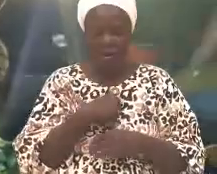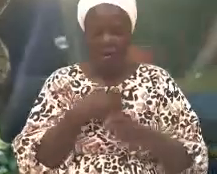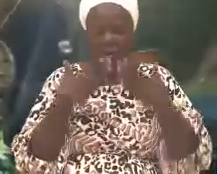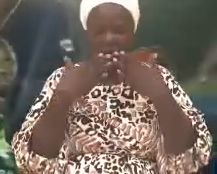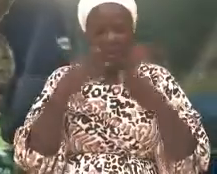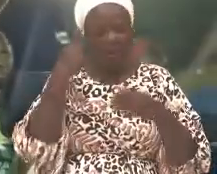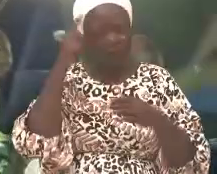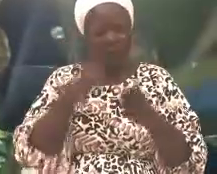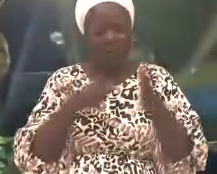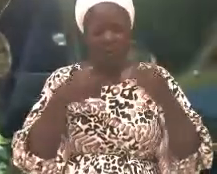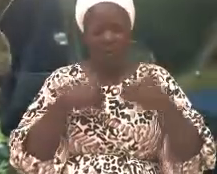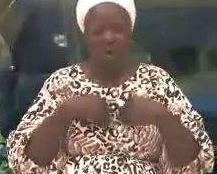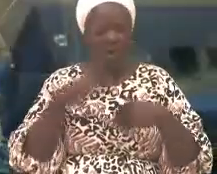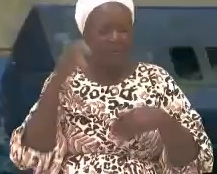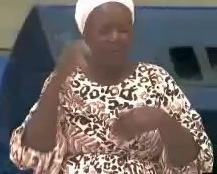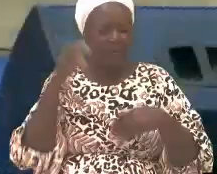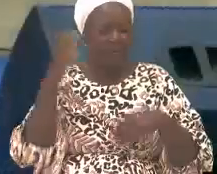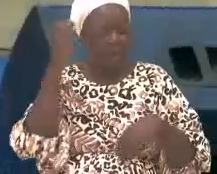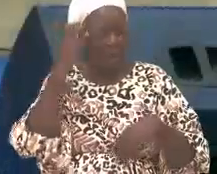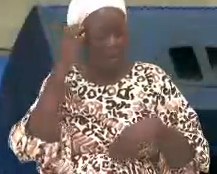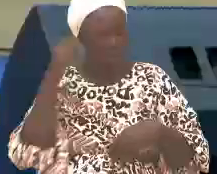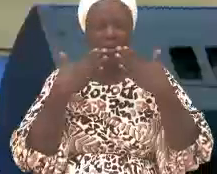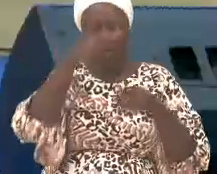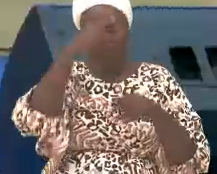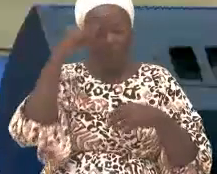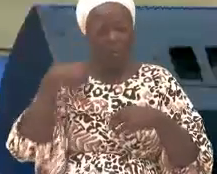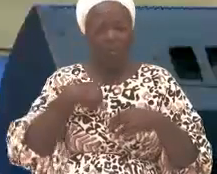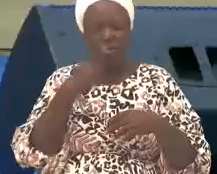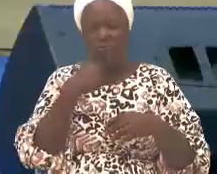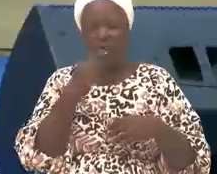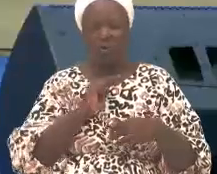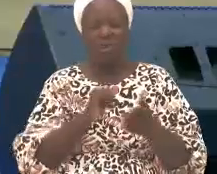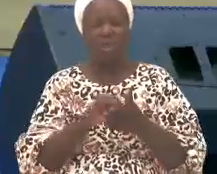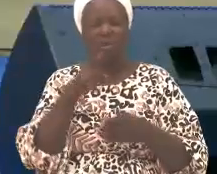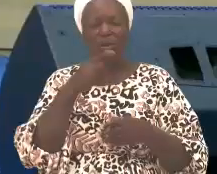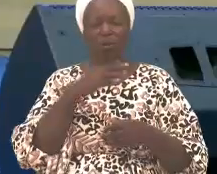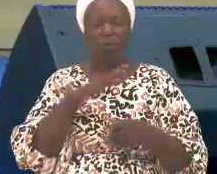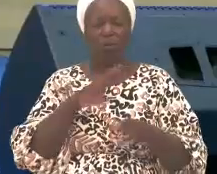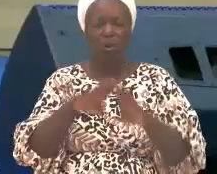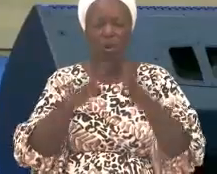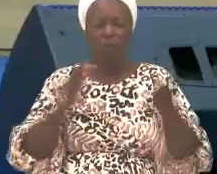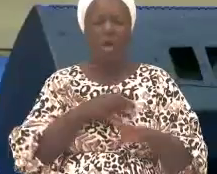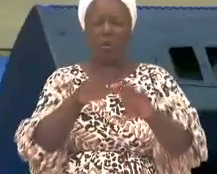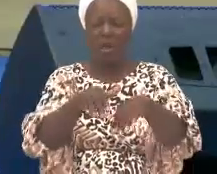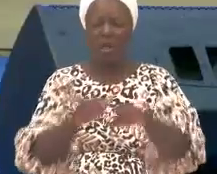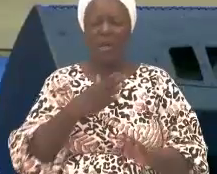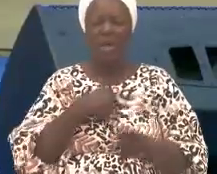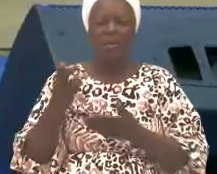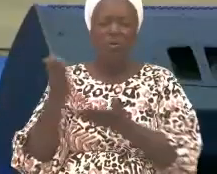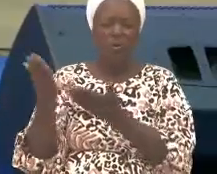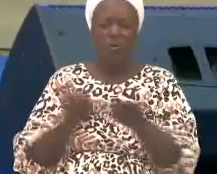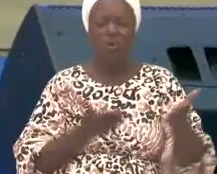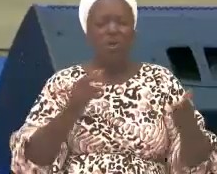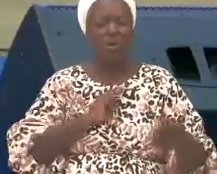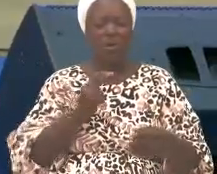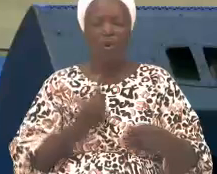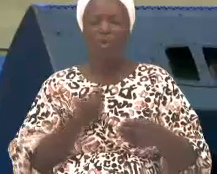heard. We thank you because you said you will open our graves and you bring us into